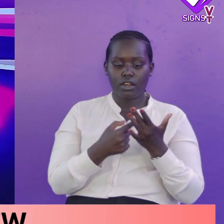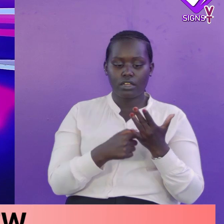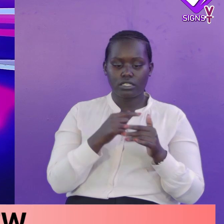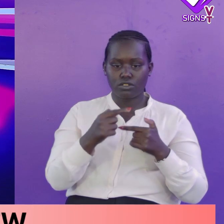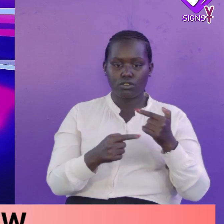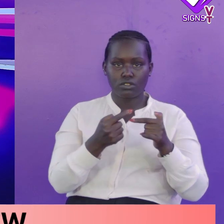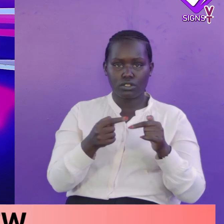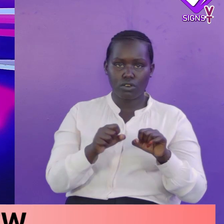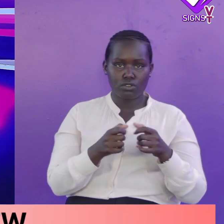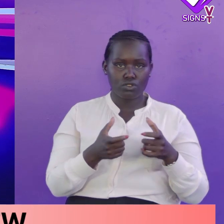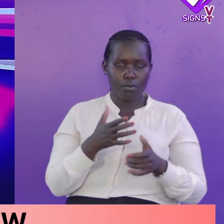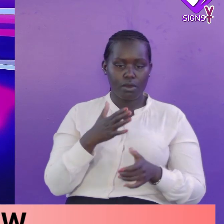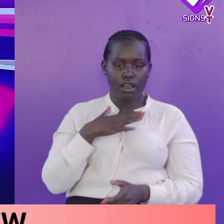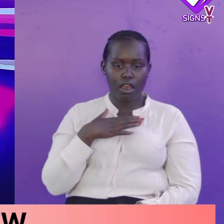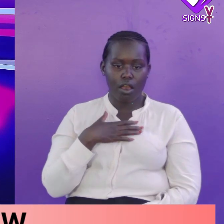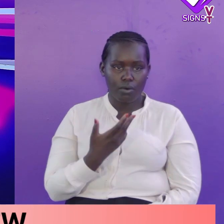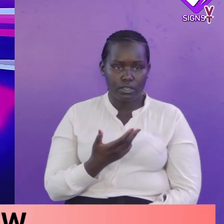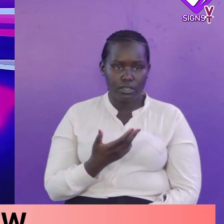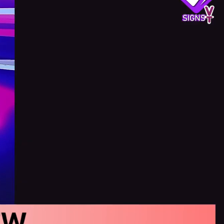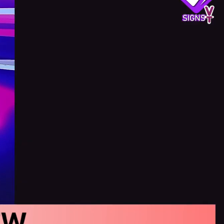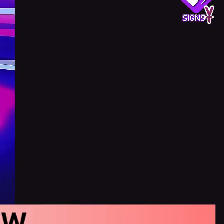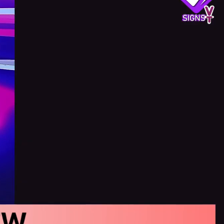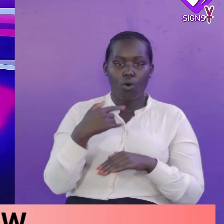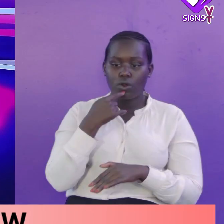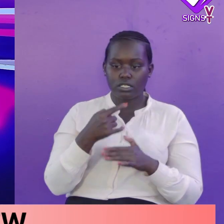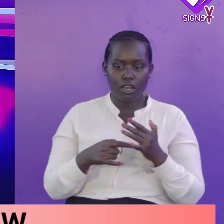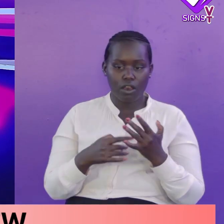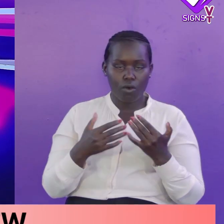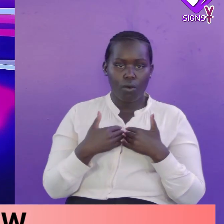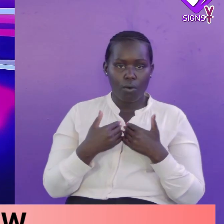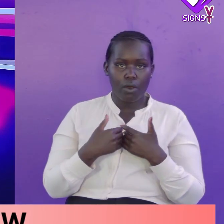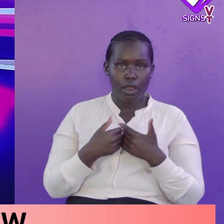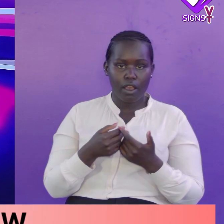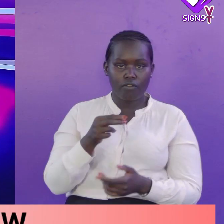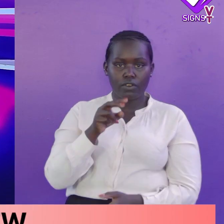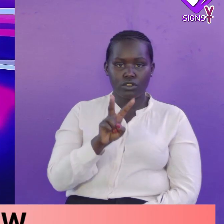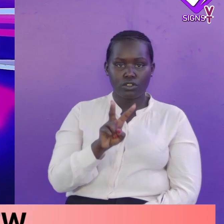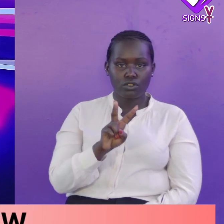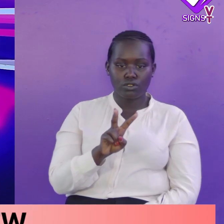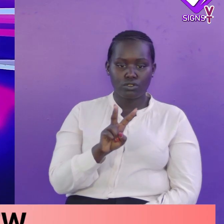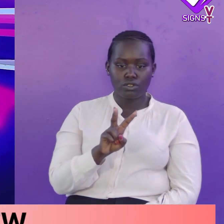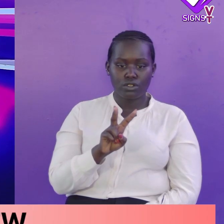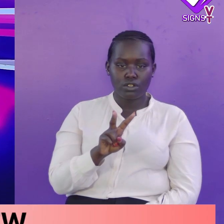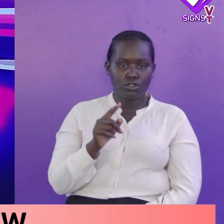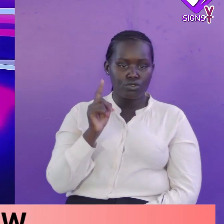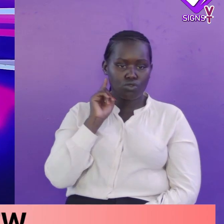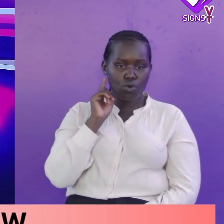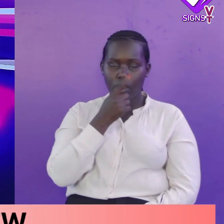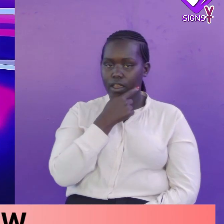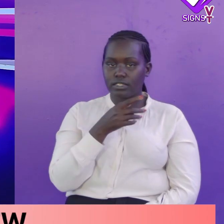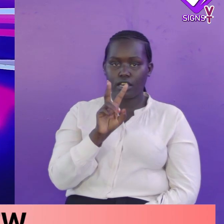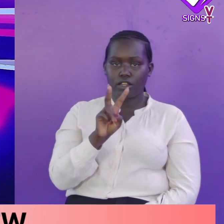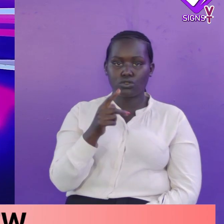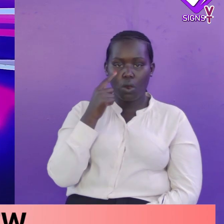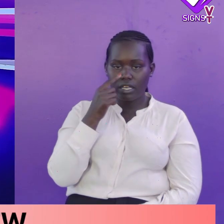our social media platforms. As we always say, we have 2 ears and 2 eyes. In case we